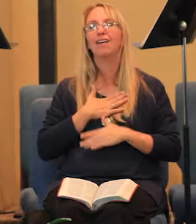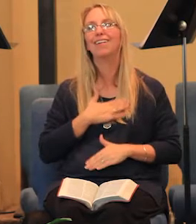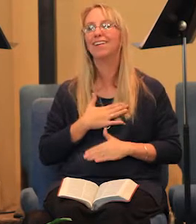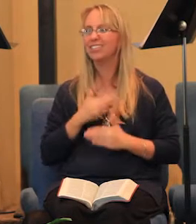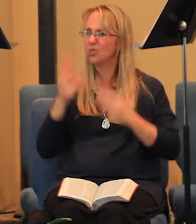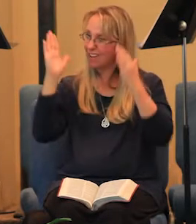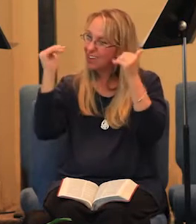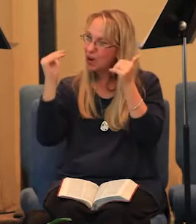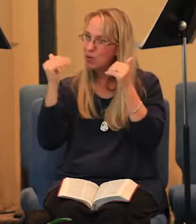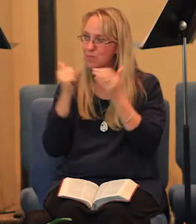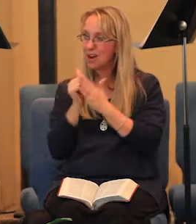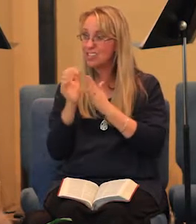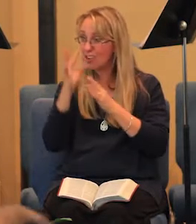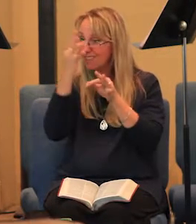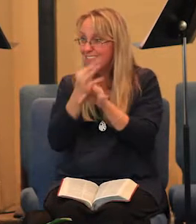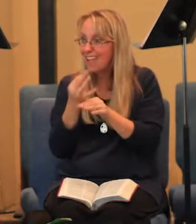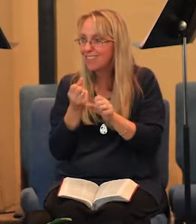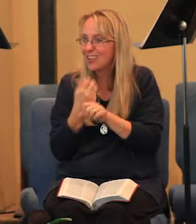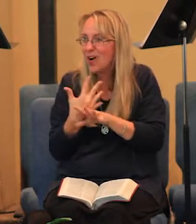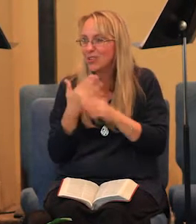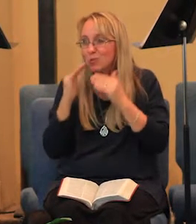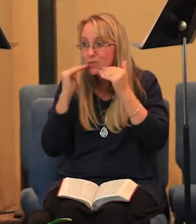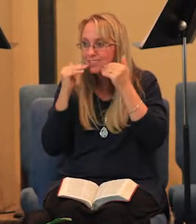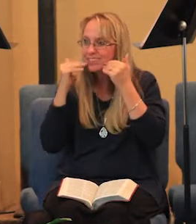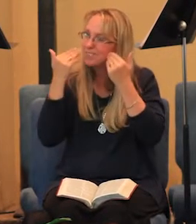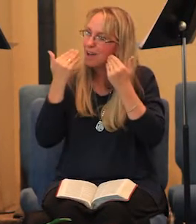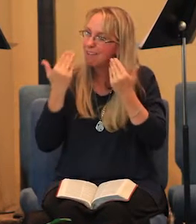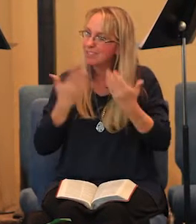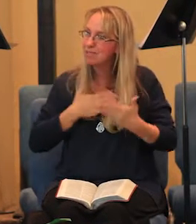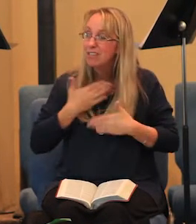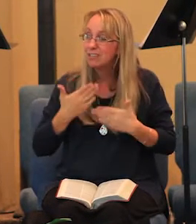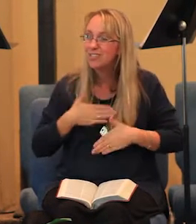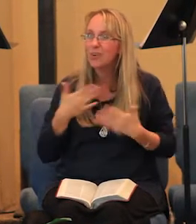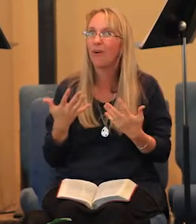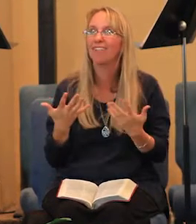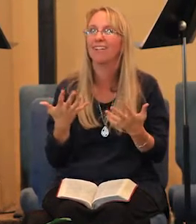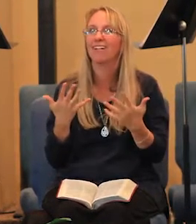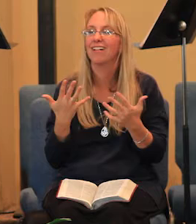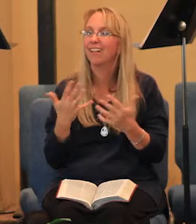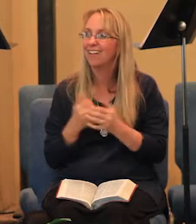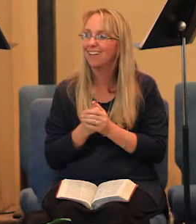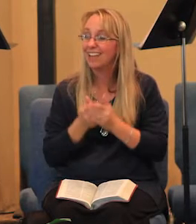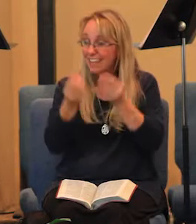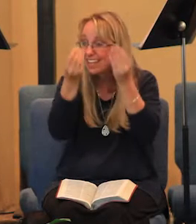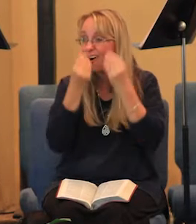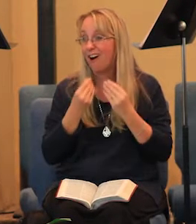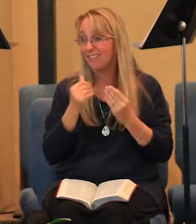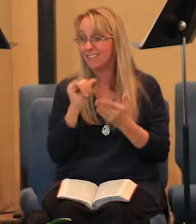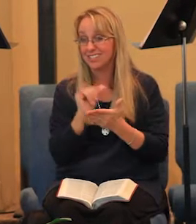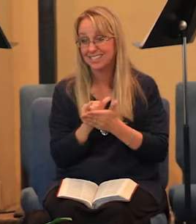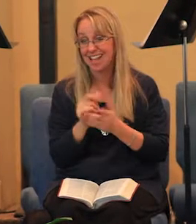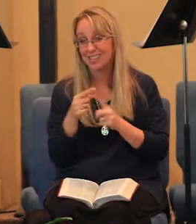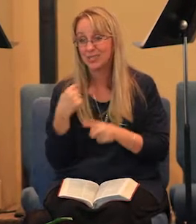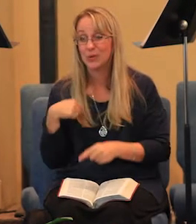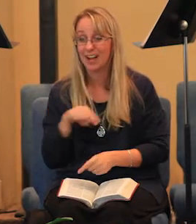to smile? To be joyful? He offers that to us. And